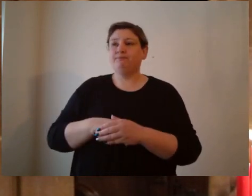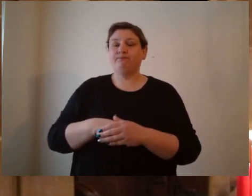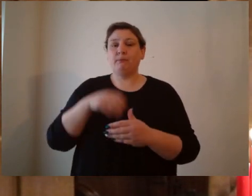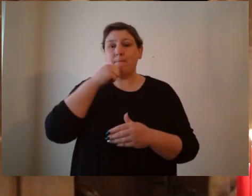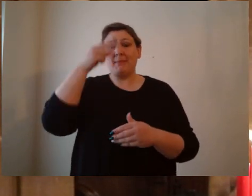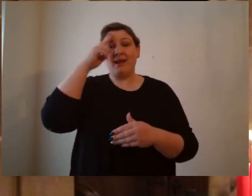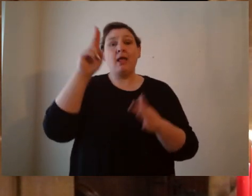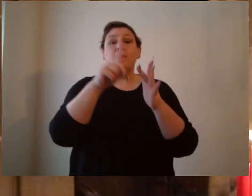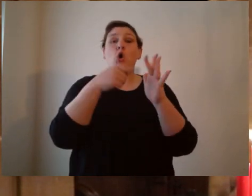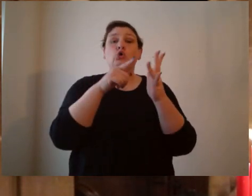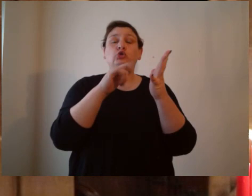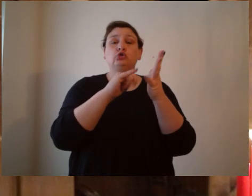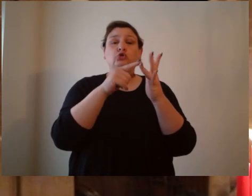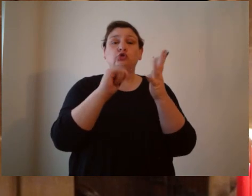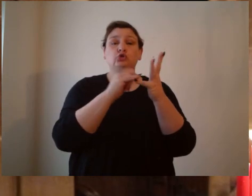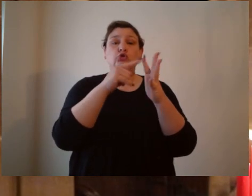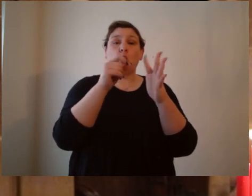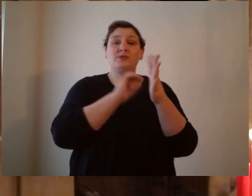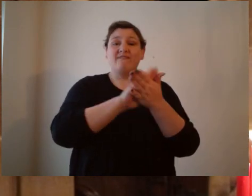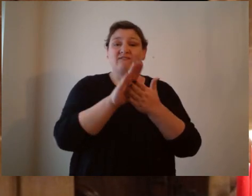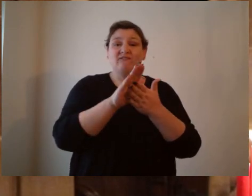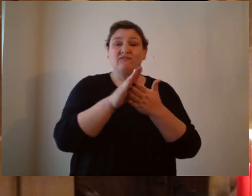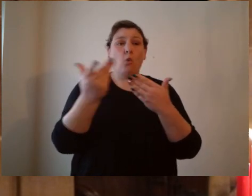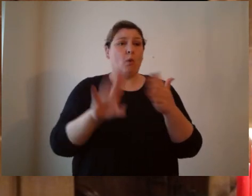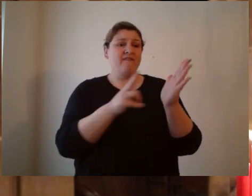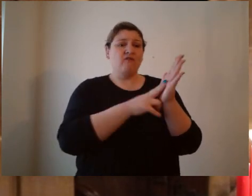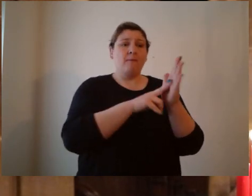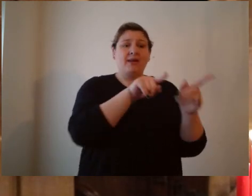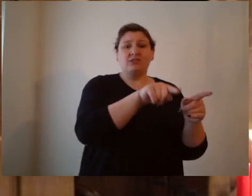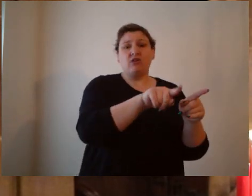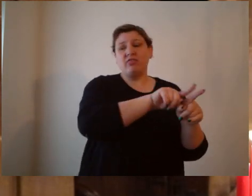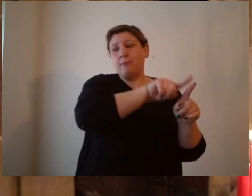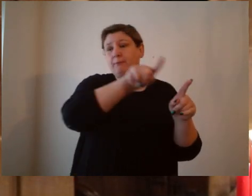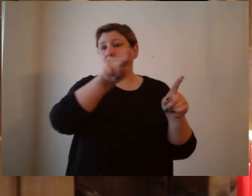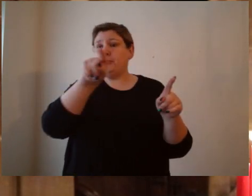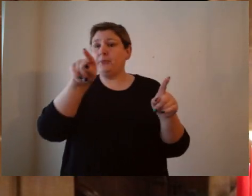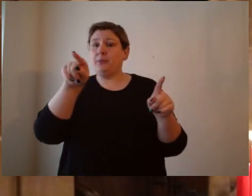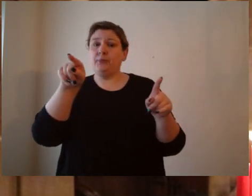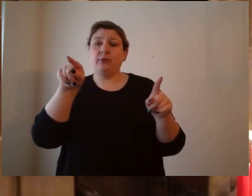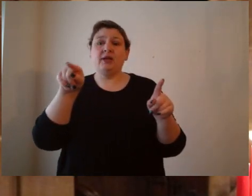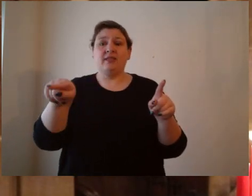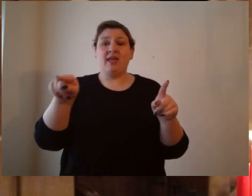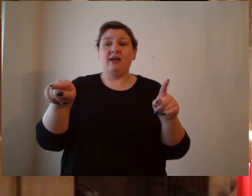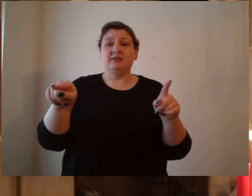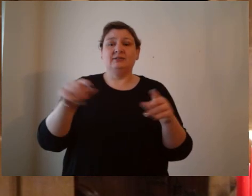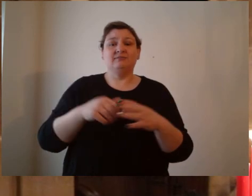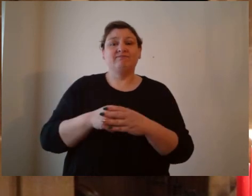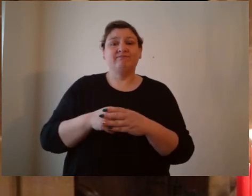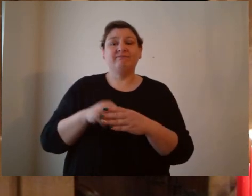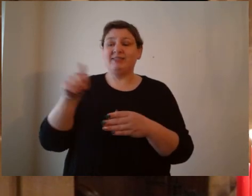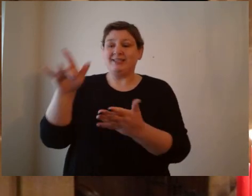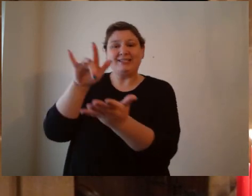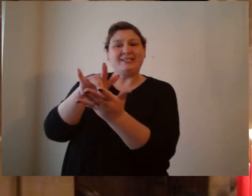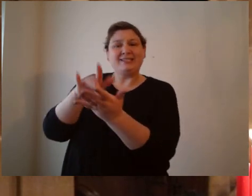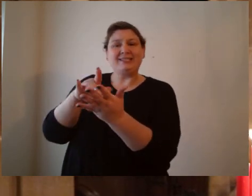Joseph also went from the town of Nazareth in Galilee to Judea,